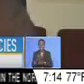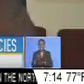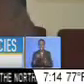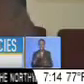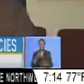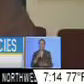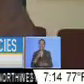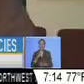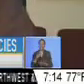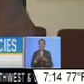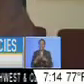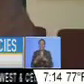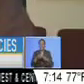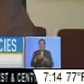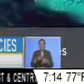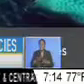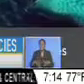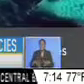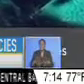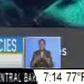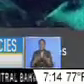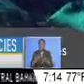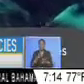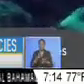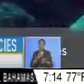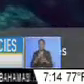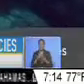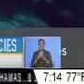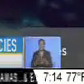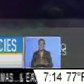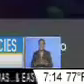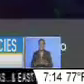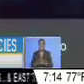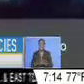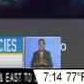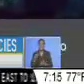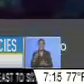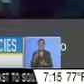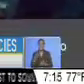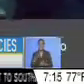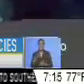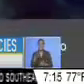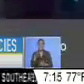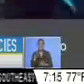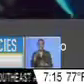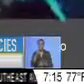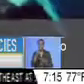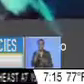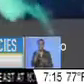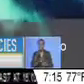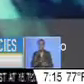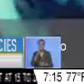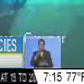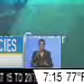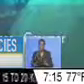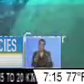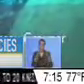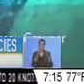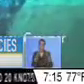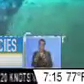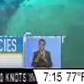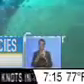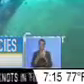overall stock of the species. He believes if the laws of the closed season are not obeyed by fishermen, the species could become commercially